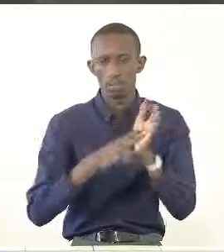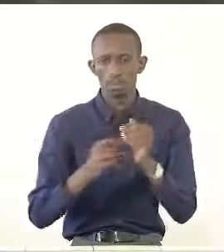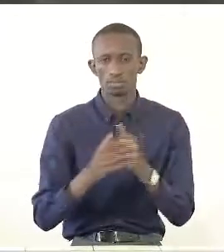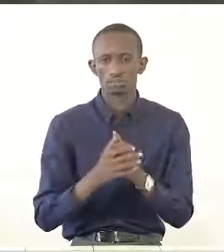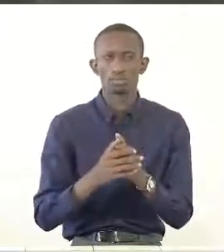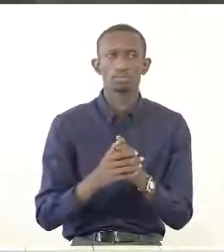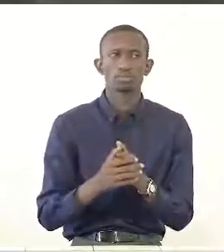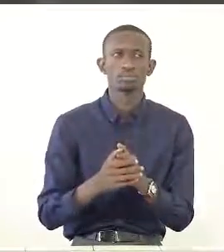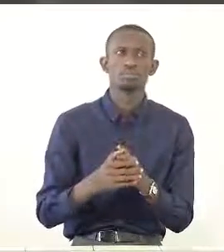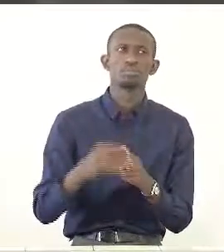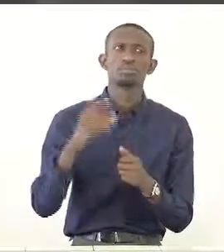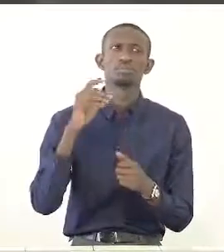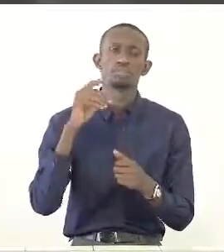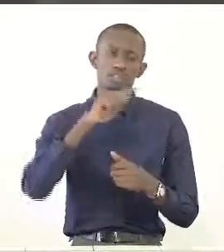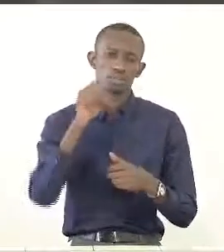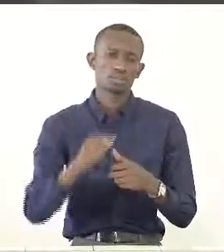be having